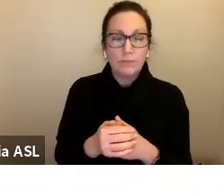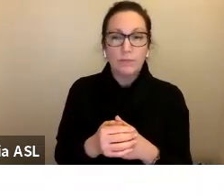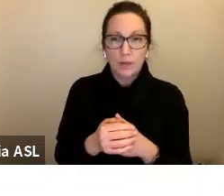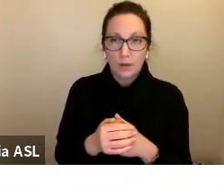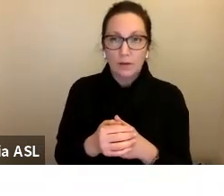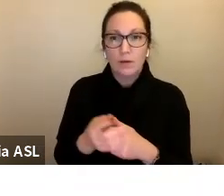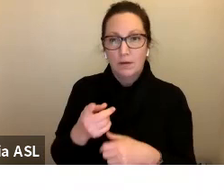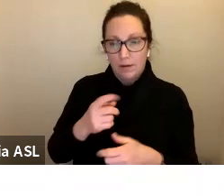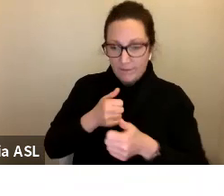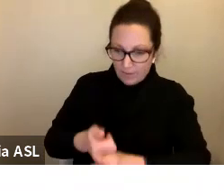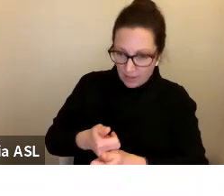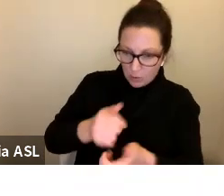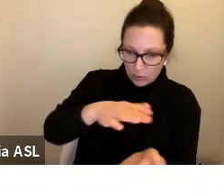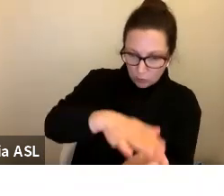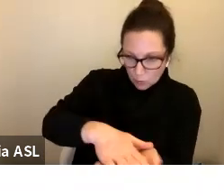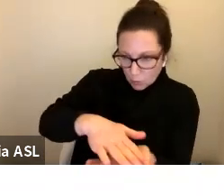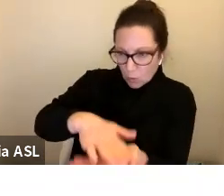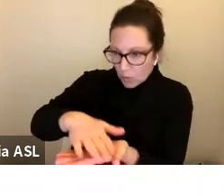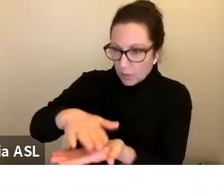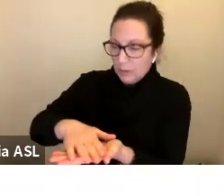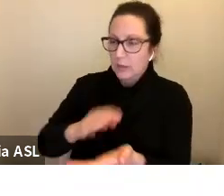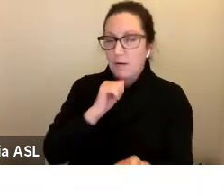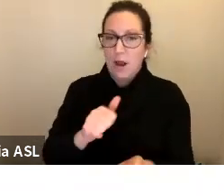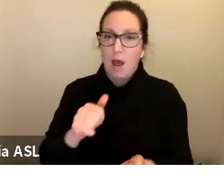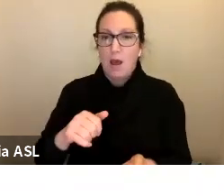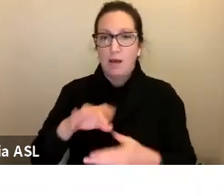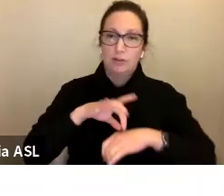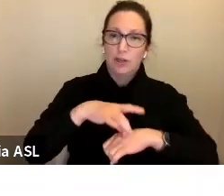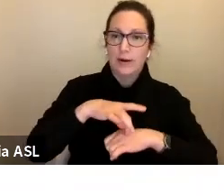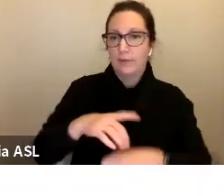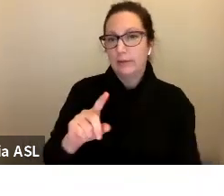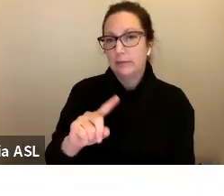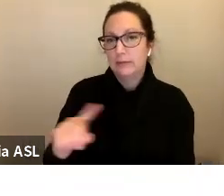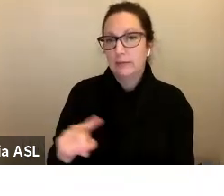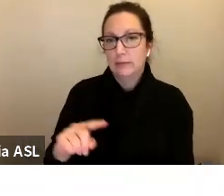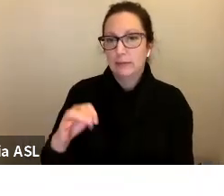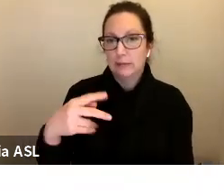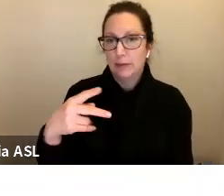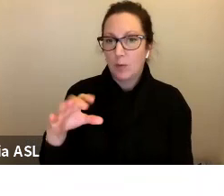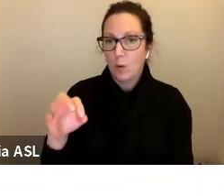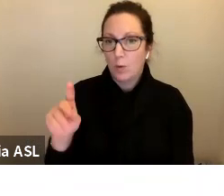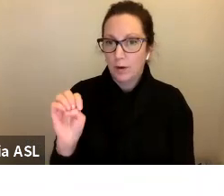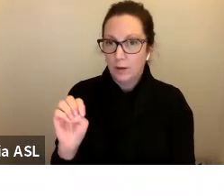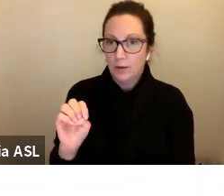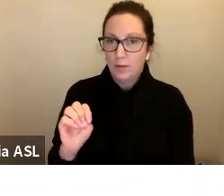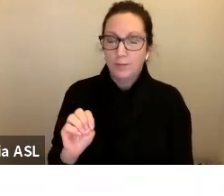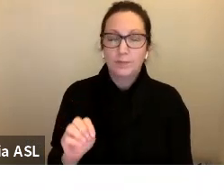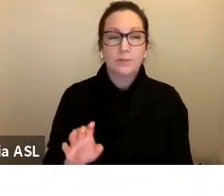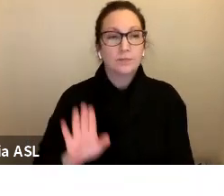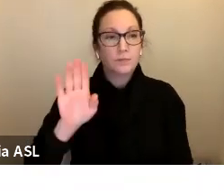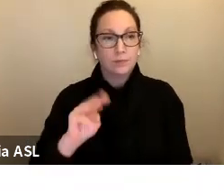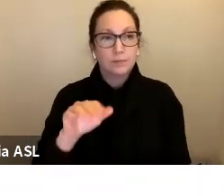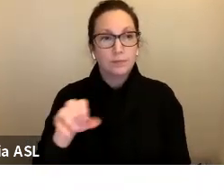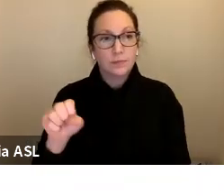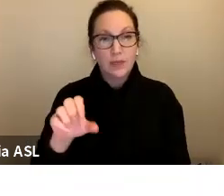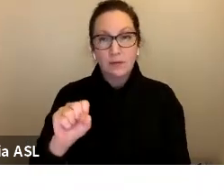geography, which is what Chicago was using with census tract. So So question for you, just